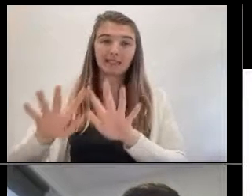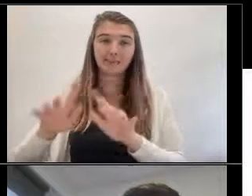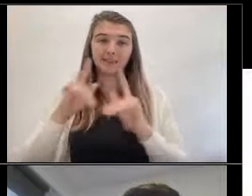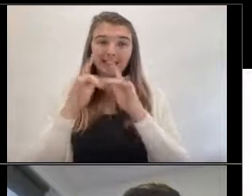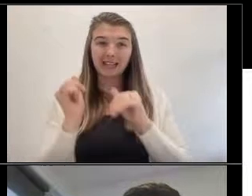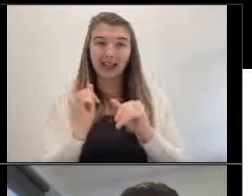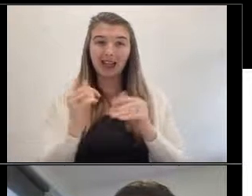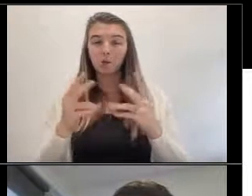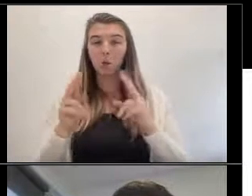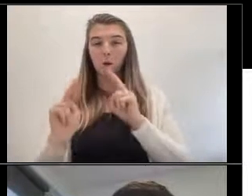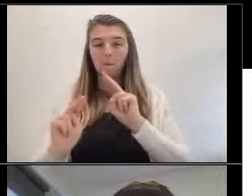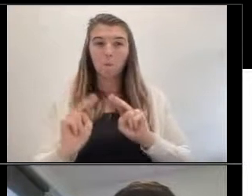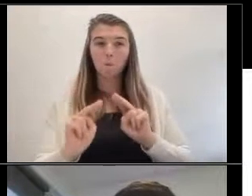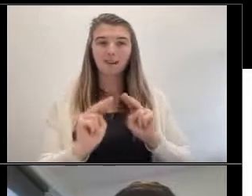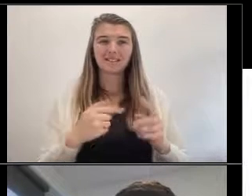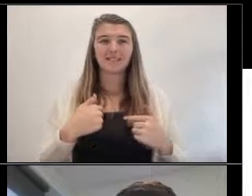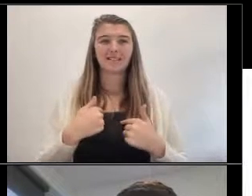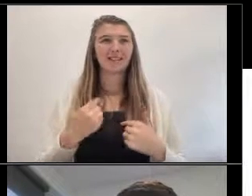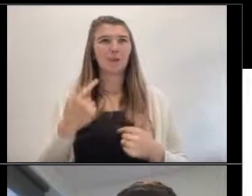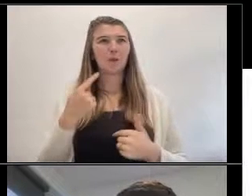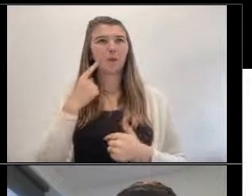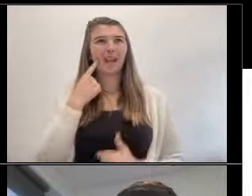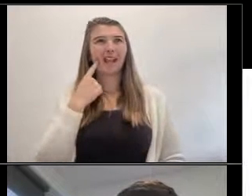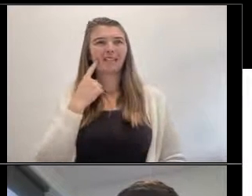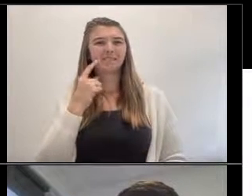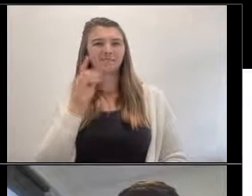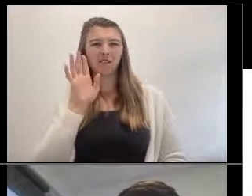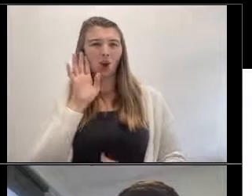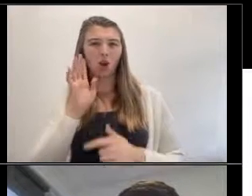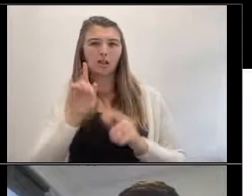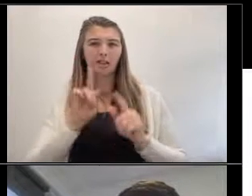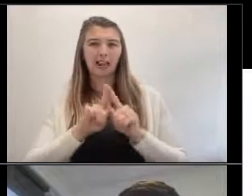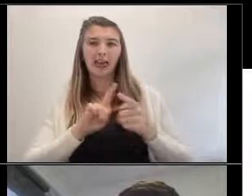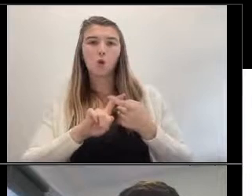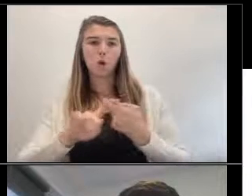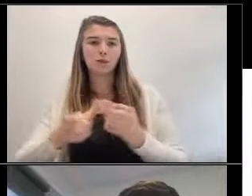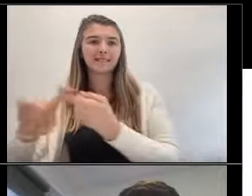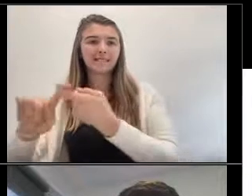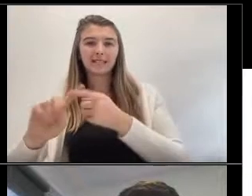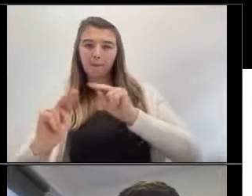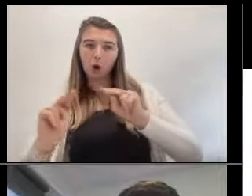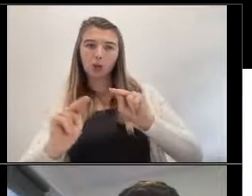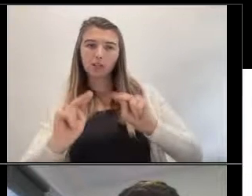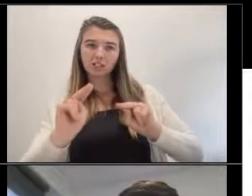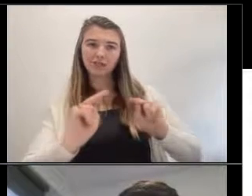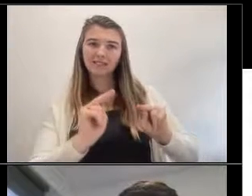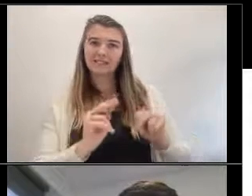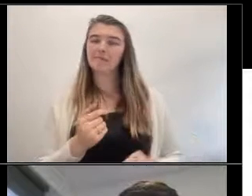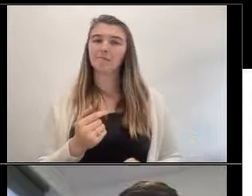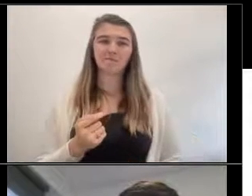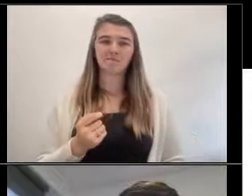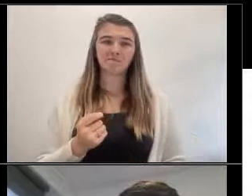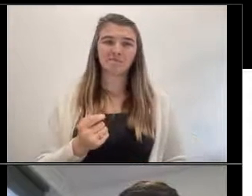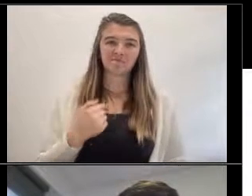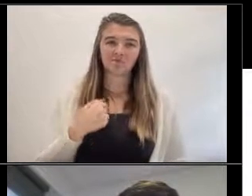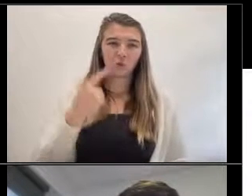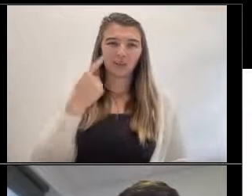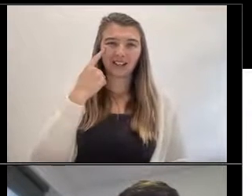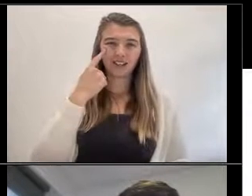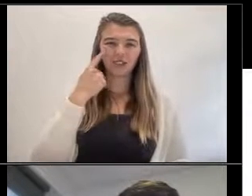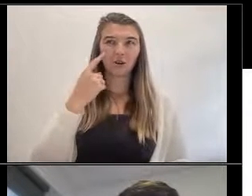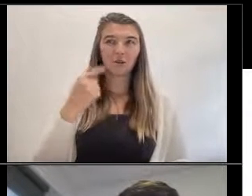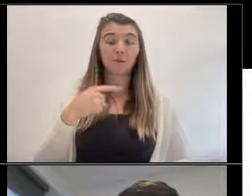I don't think I've heard of anything that's like a consistent monitoring. I know I have heard of perhaps the